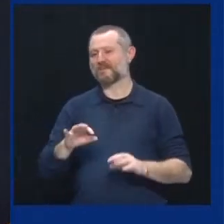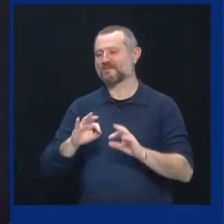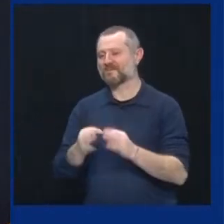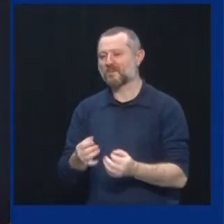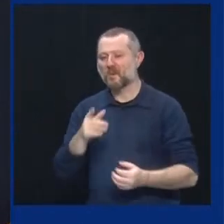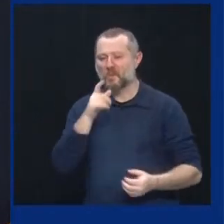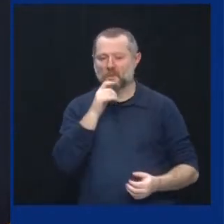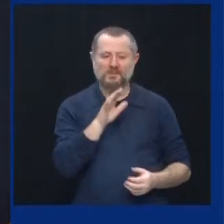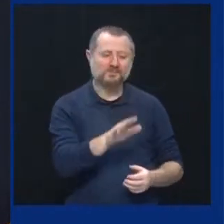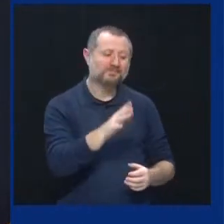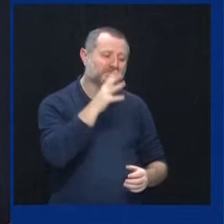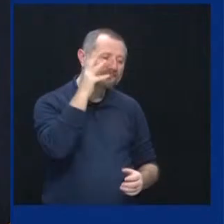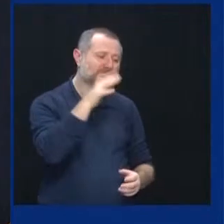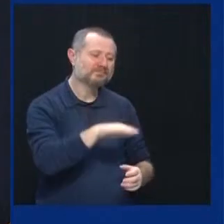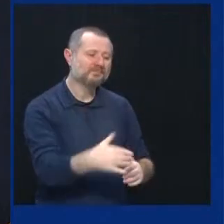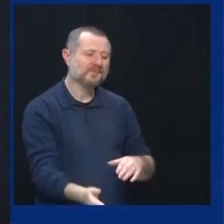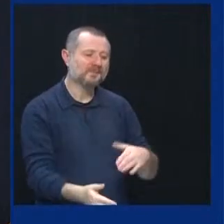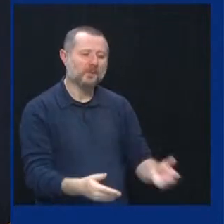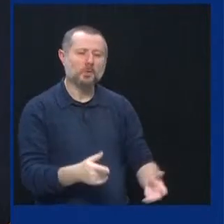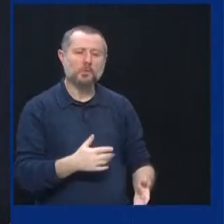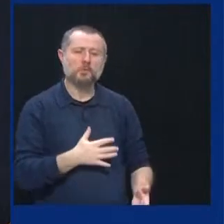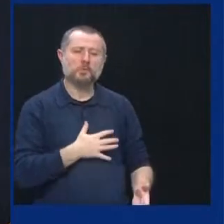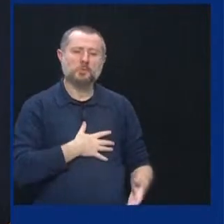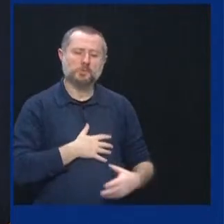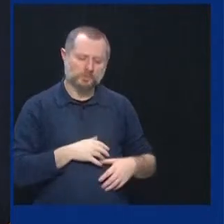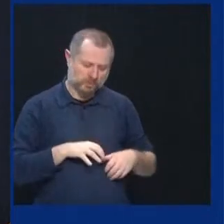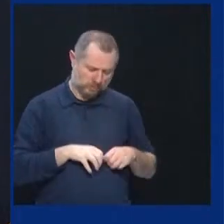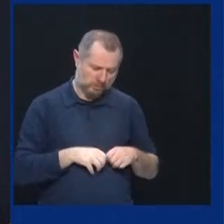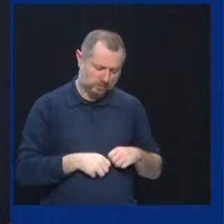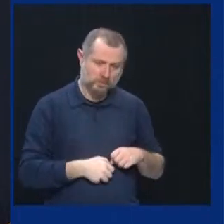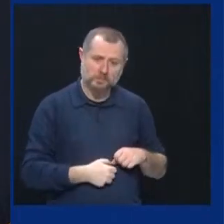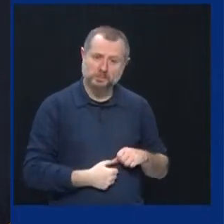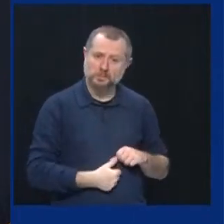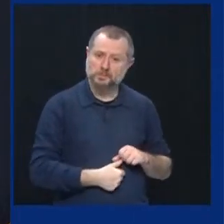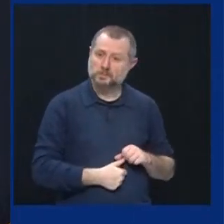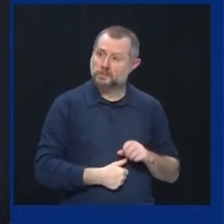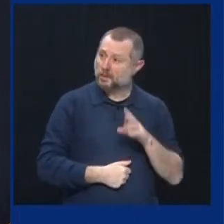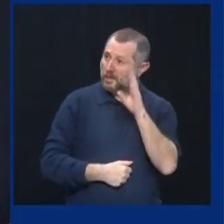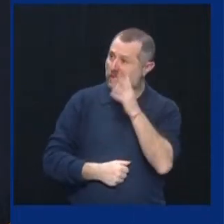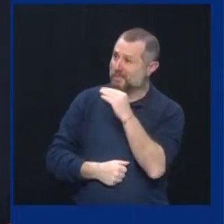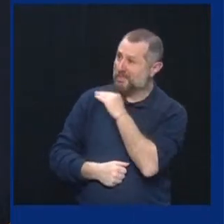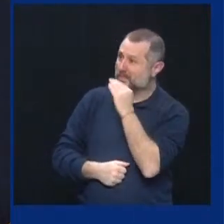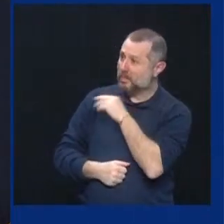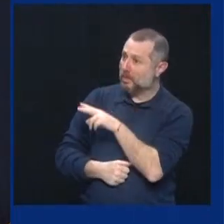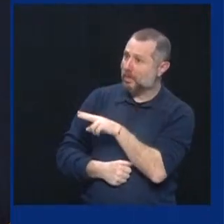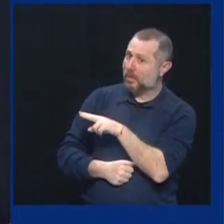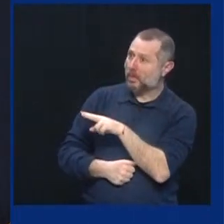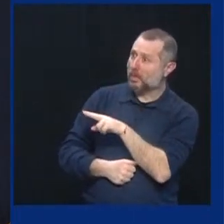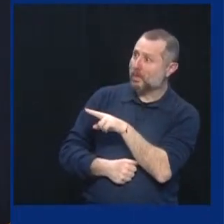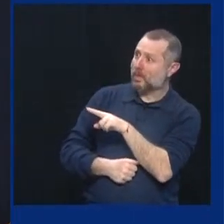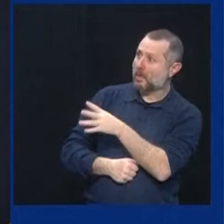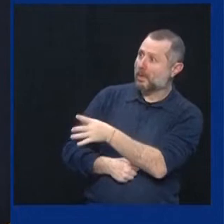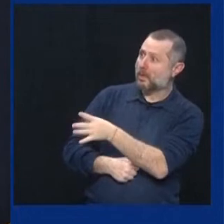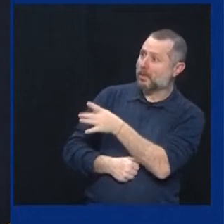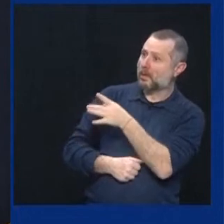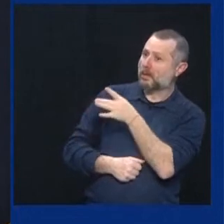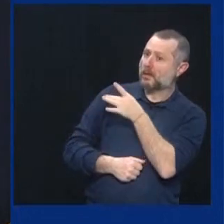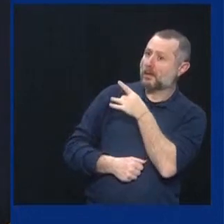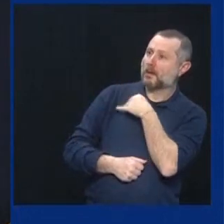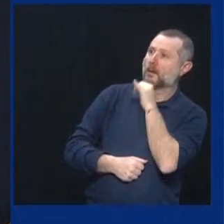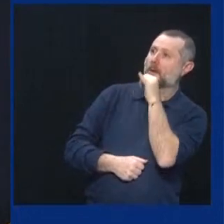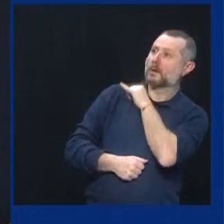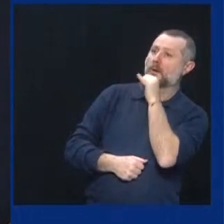families of nursing home victims. That was the audience. And it wasn't just